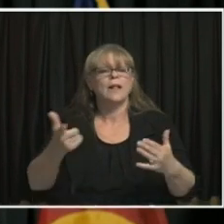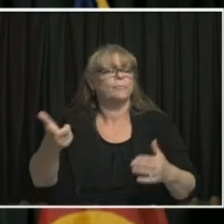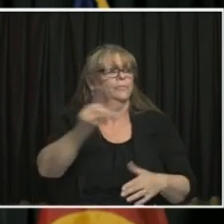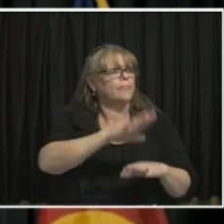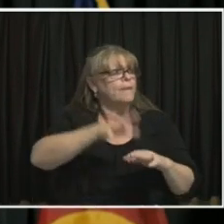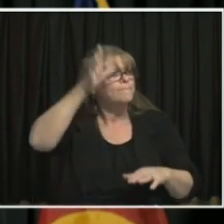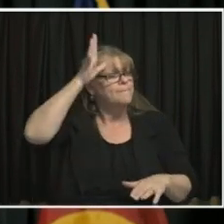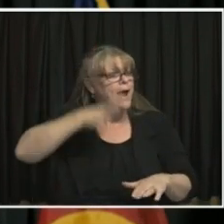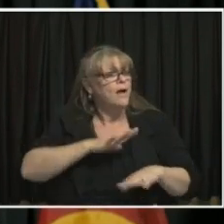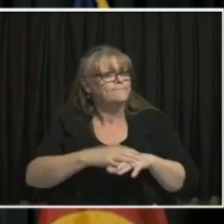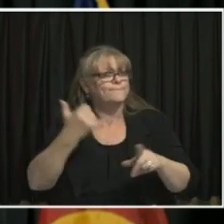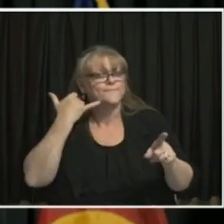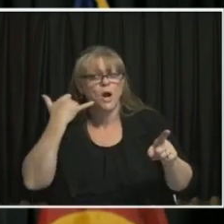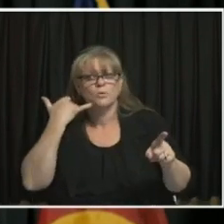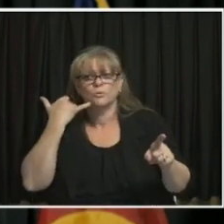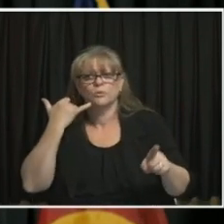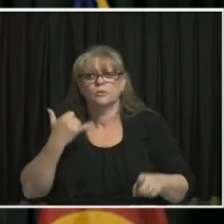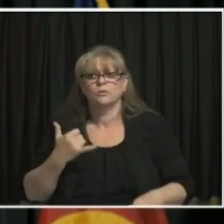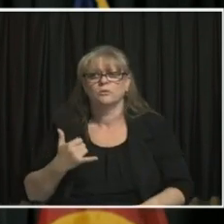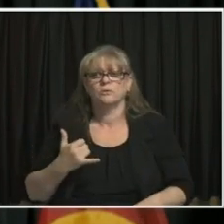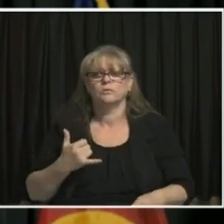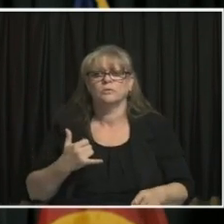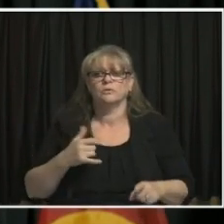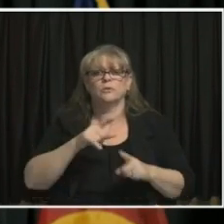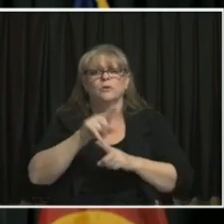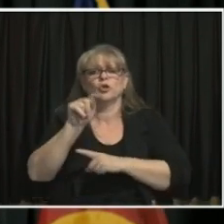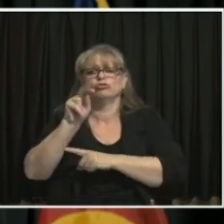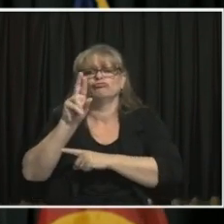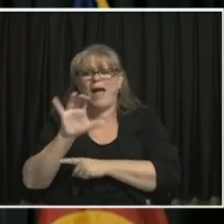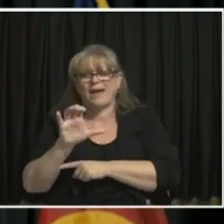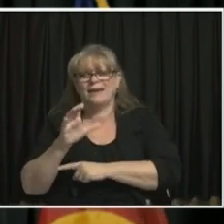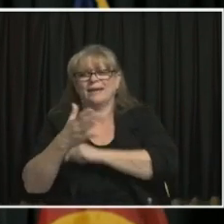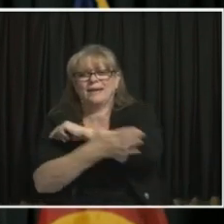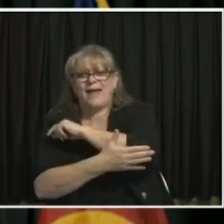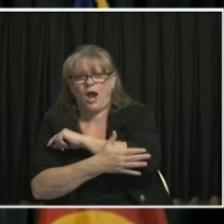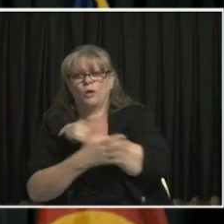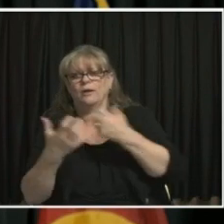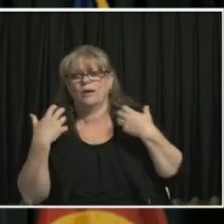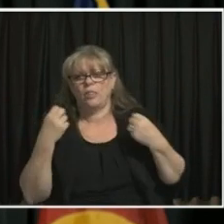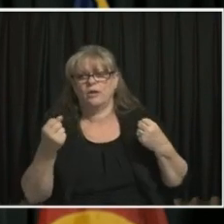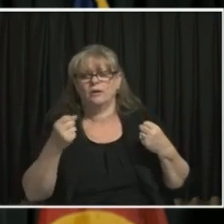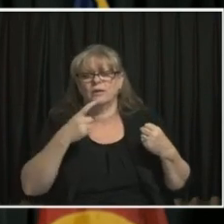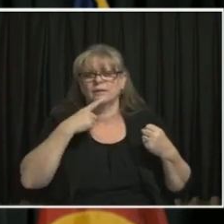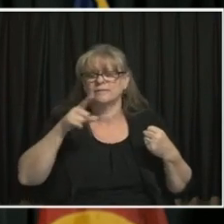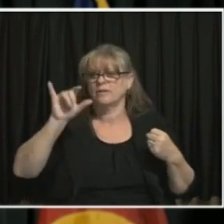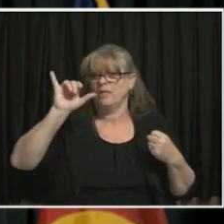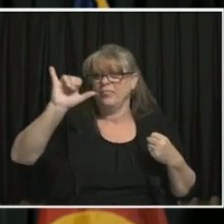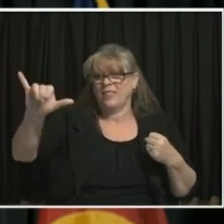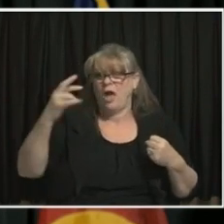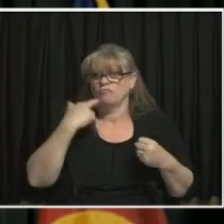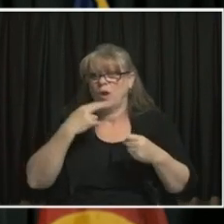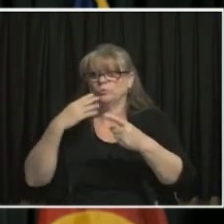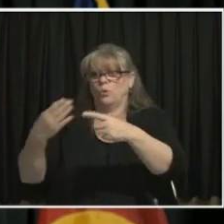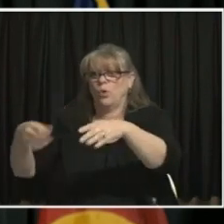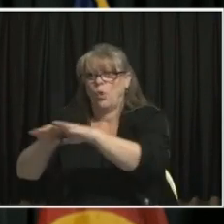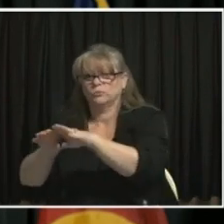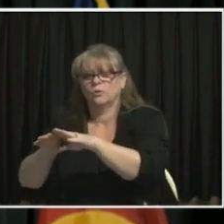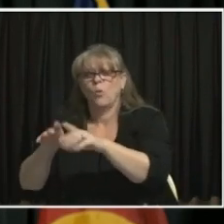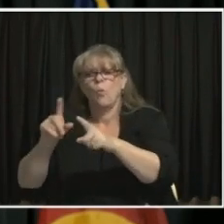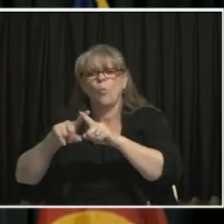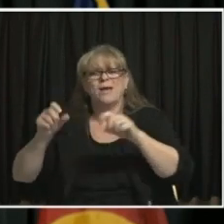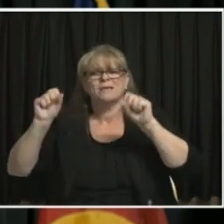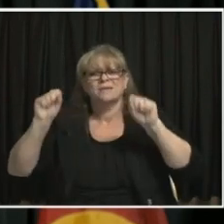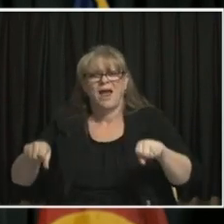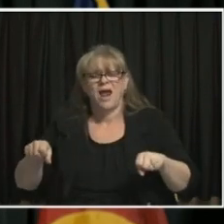Health stepped in the closing of the Castle Rock Cafe. But what can the state do if local authorities won't cooperate